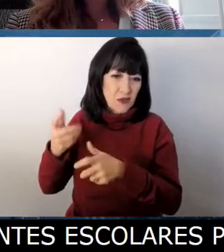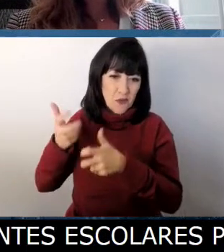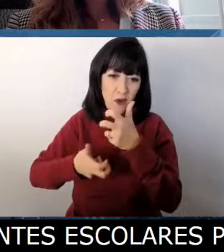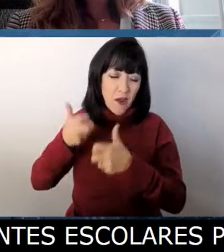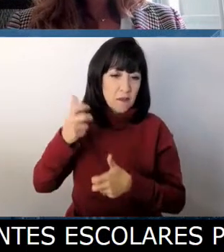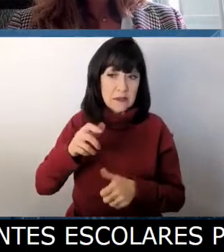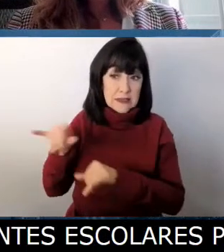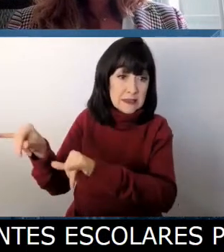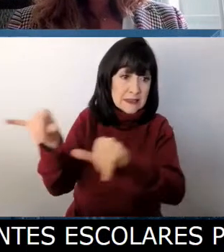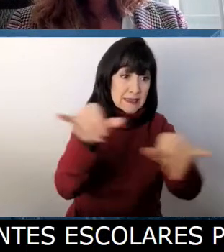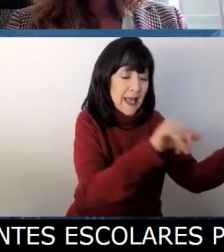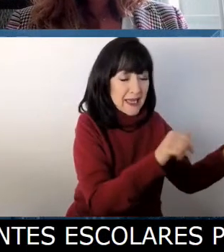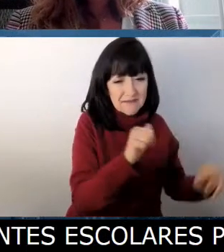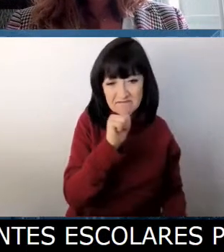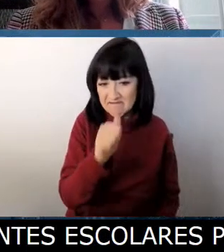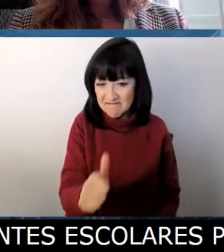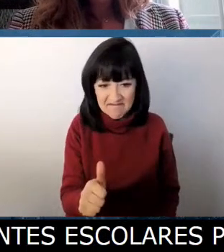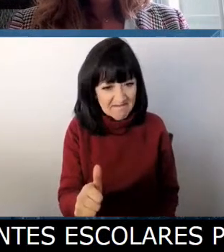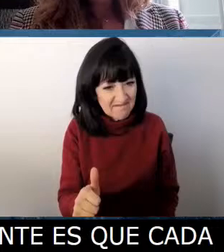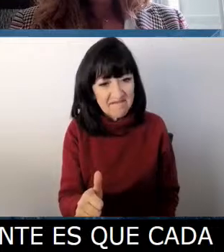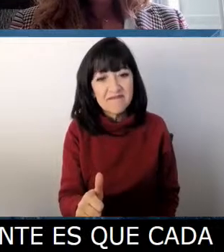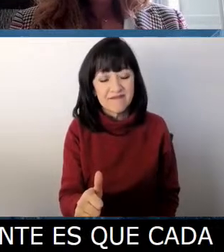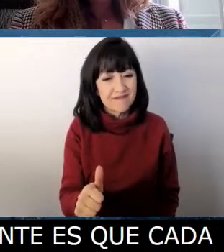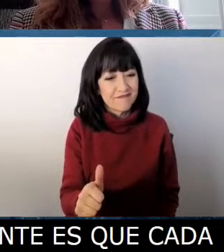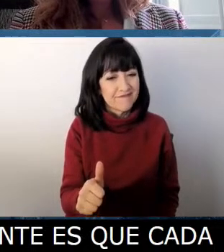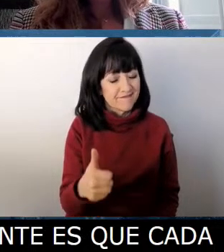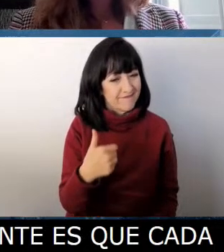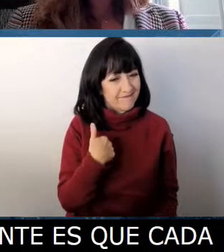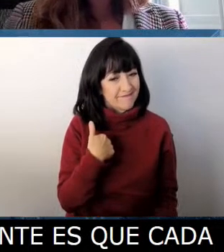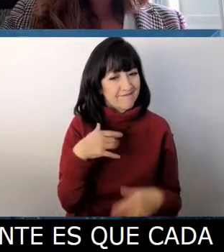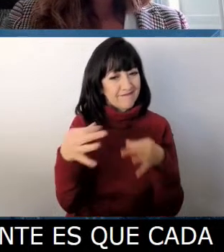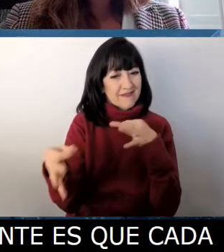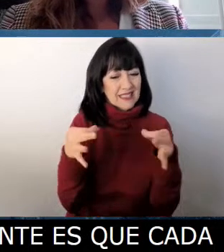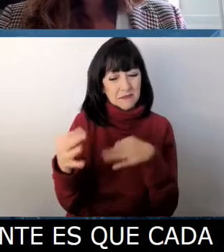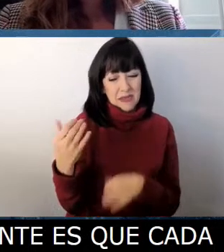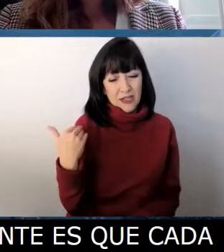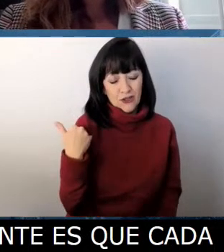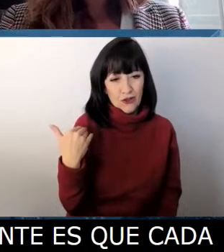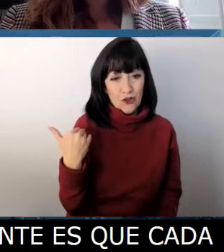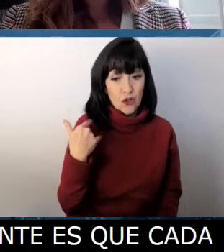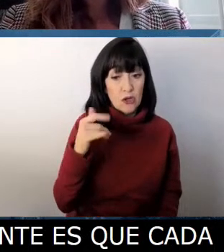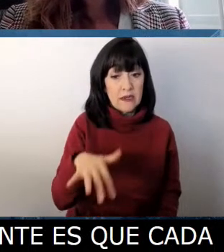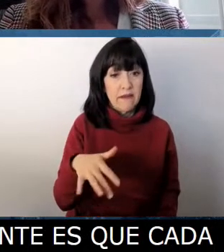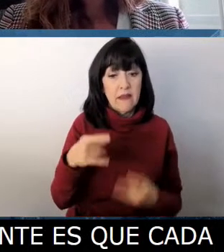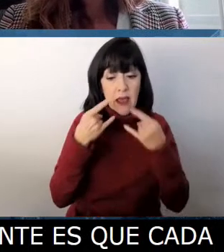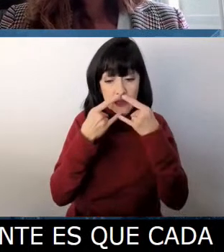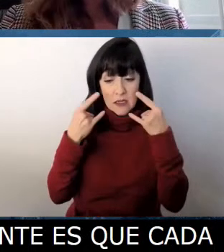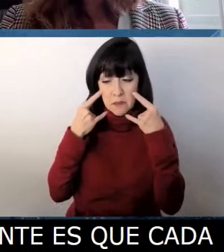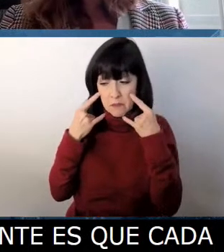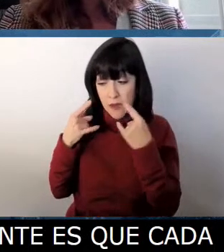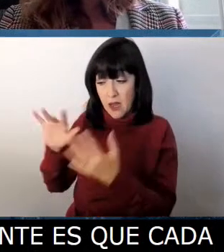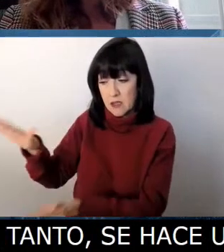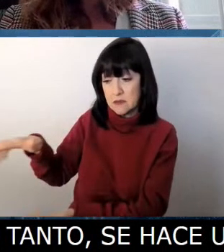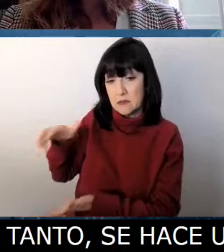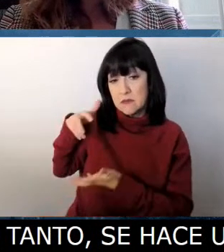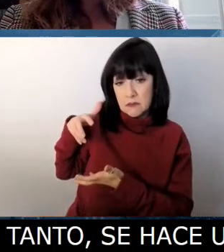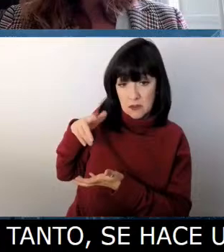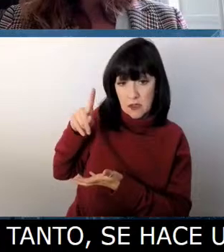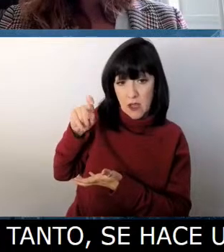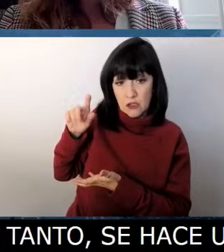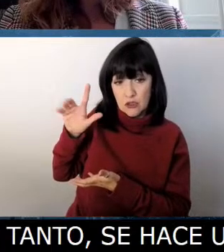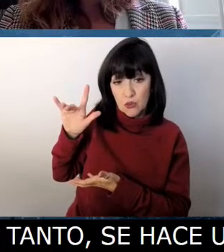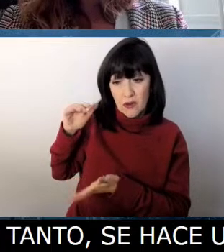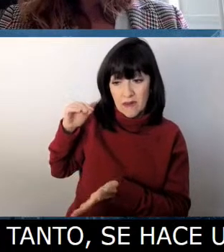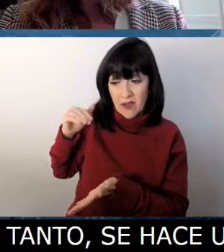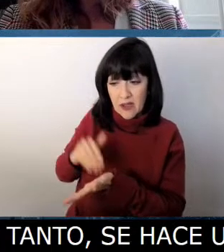to do that. We thought, as I mentioned earlier, that acquiring these masks for students and